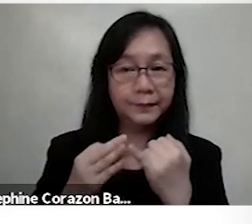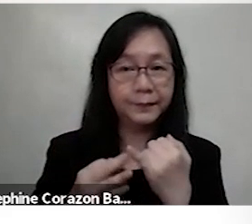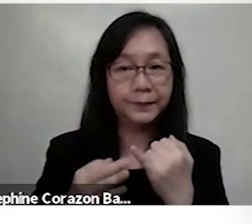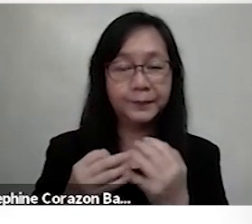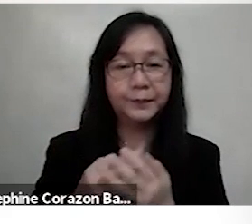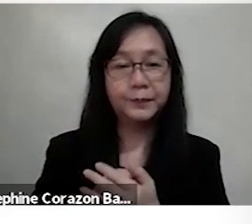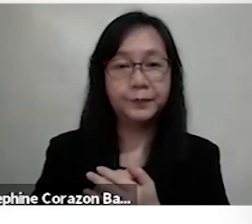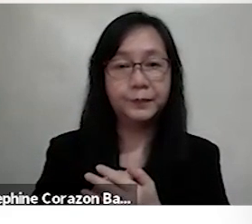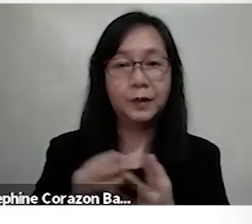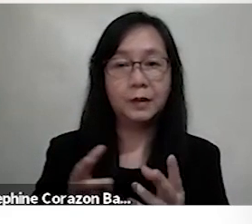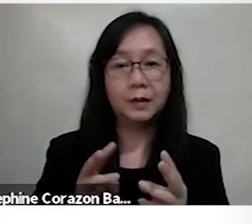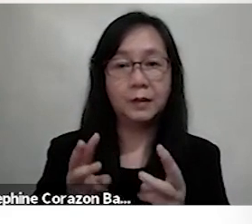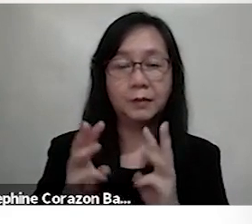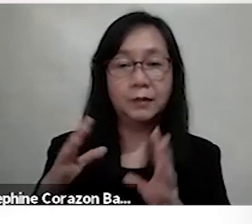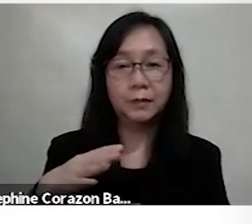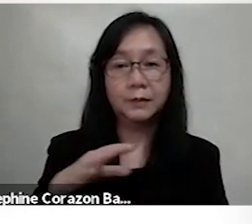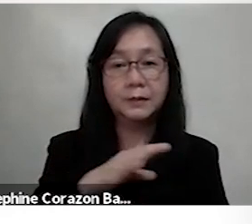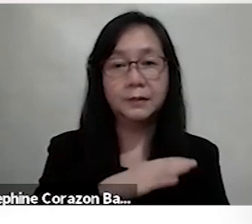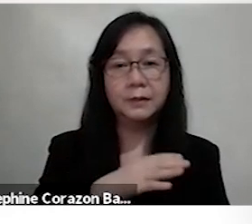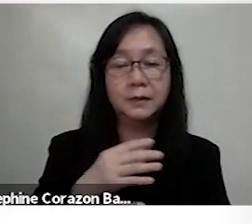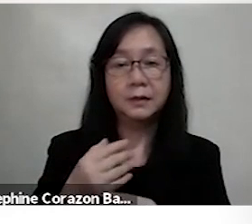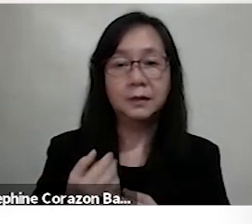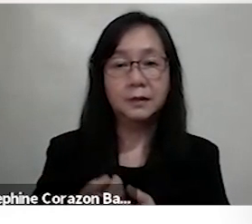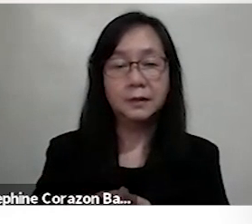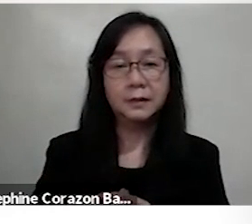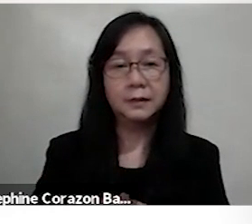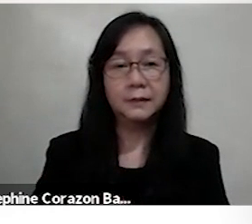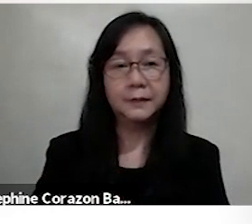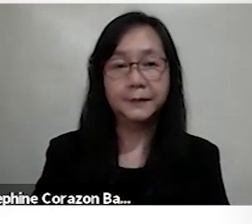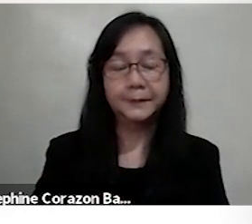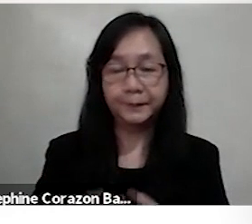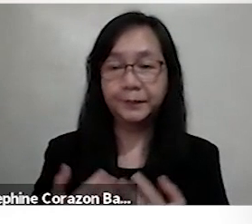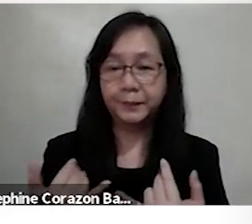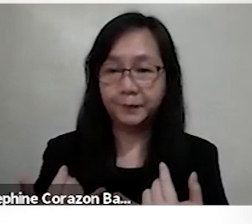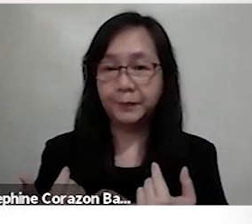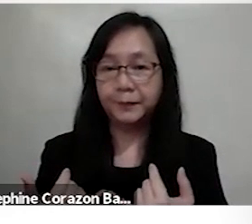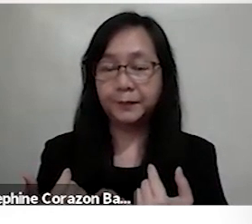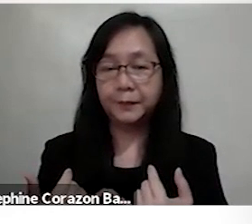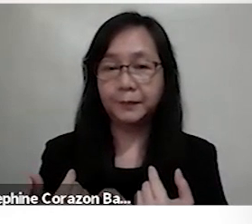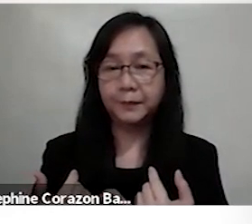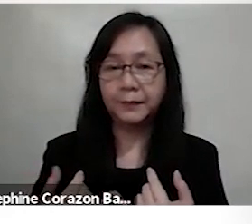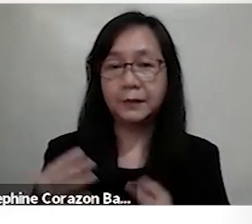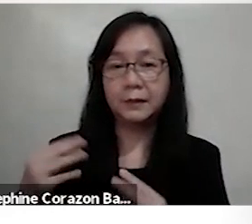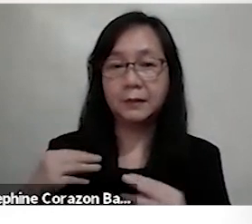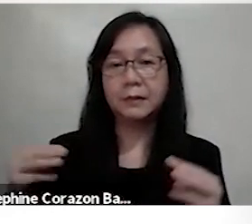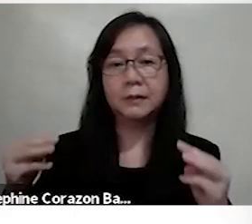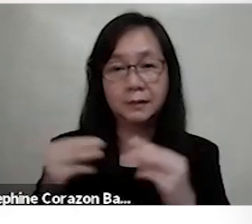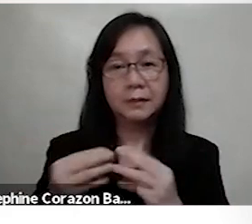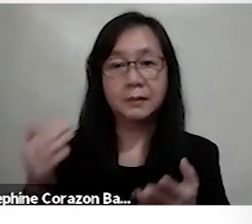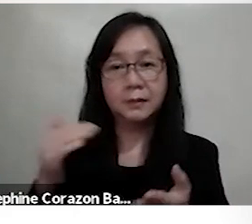monitoring plan with the member. And now we go into the detailed process at the alternative